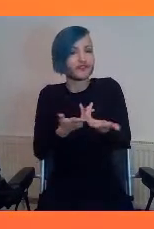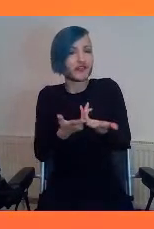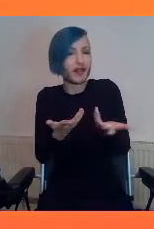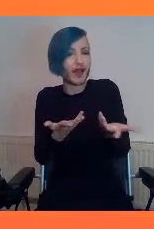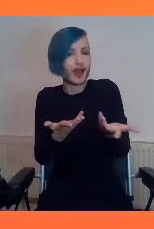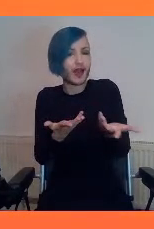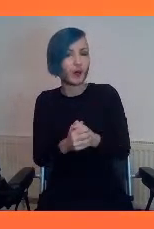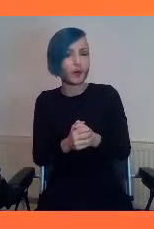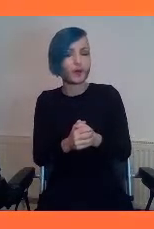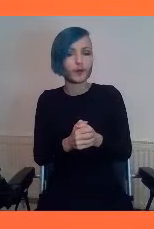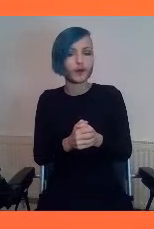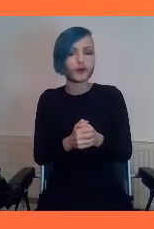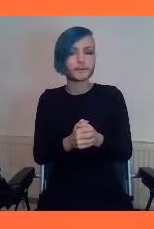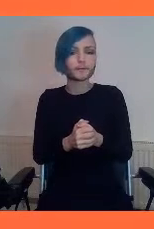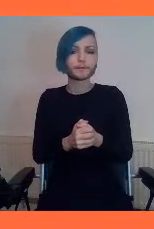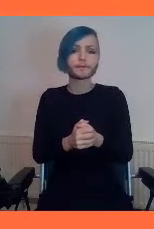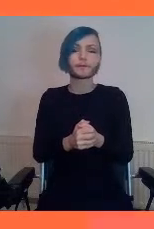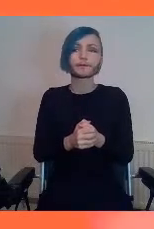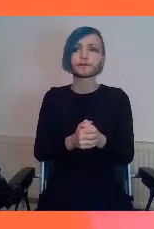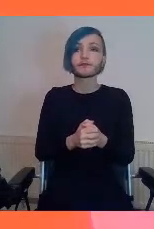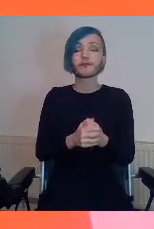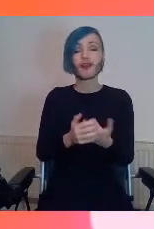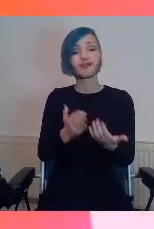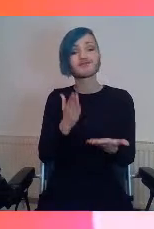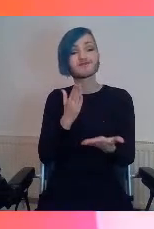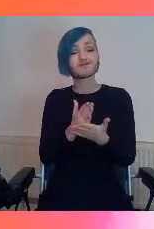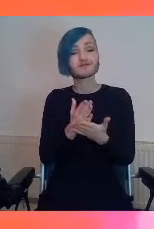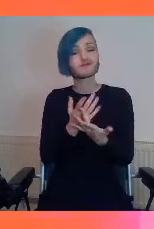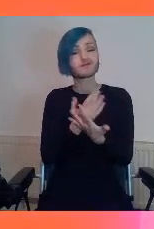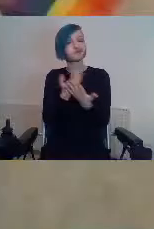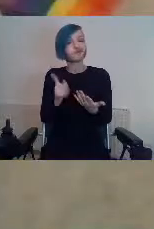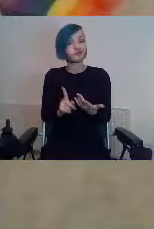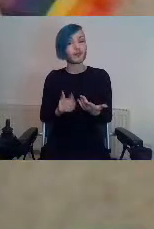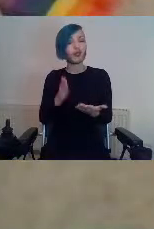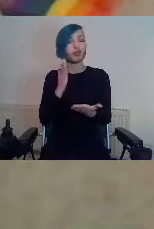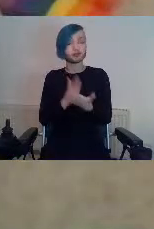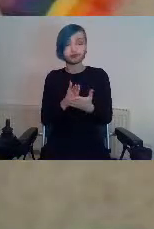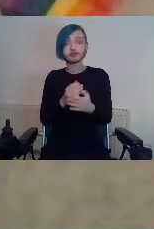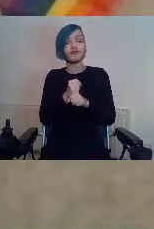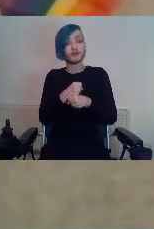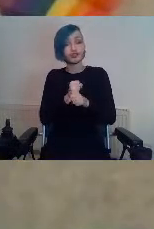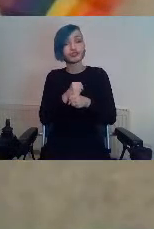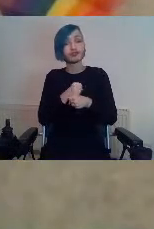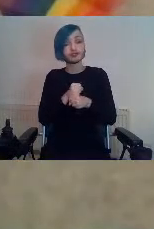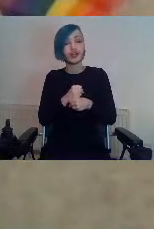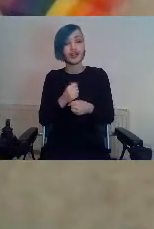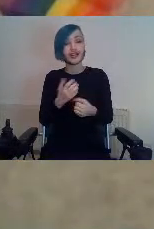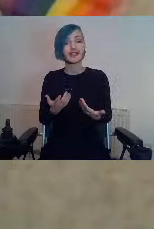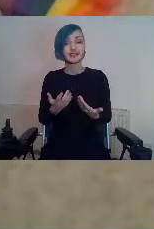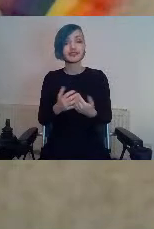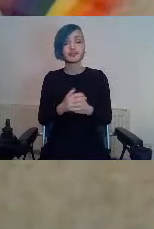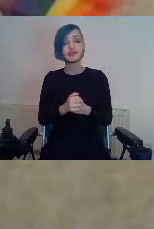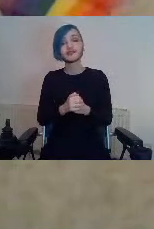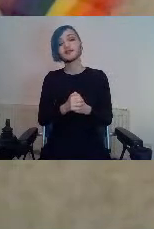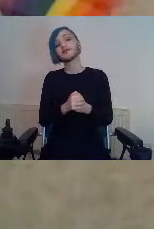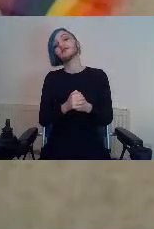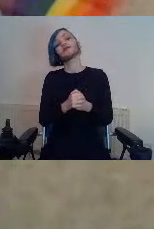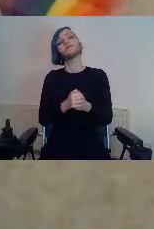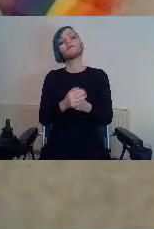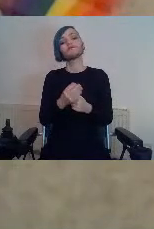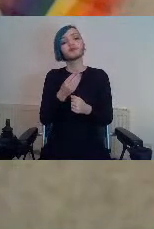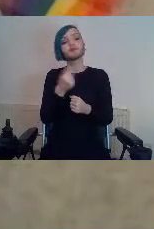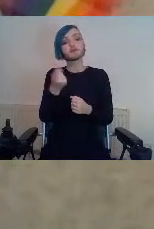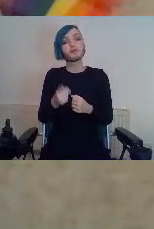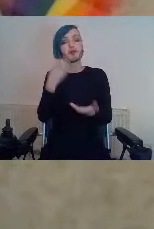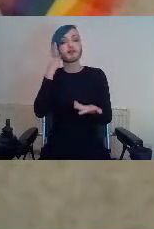A lot of people are frustrated because some of them faced attacks,